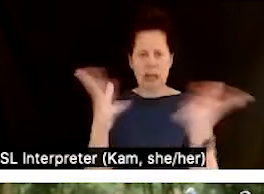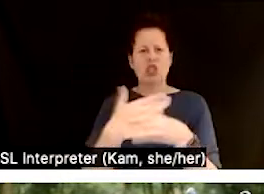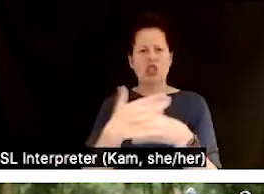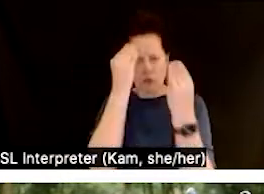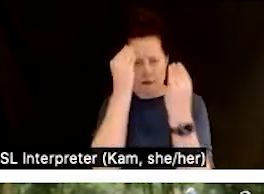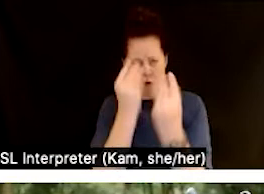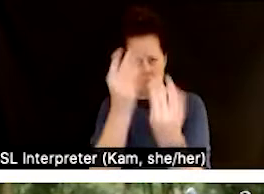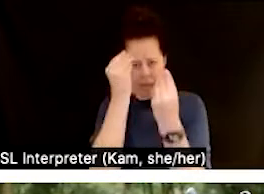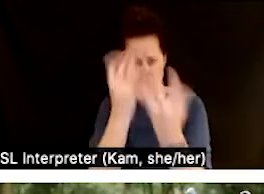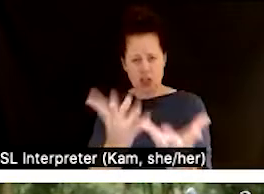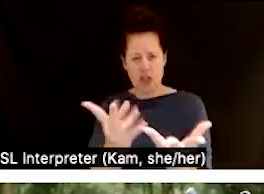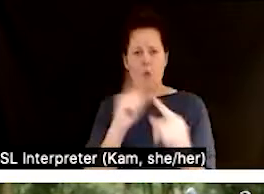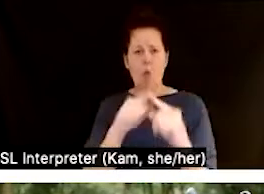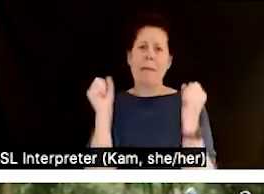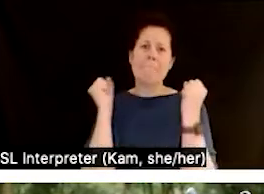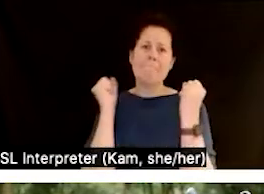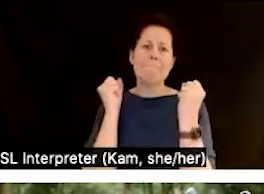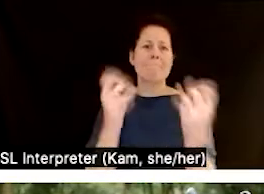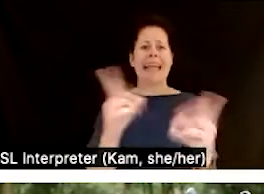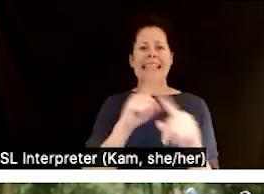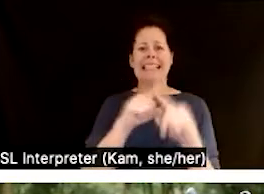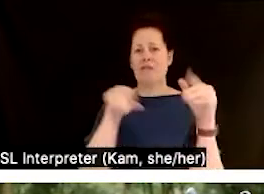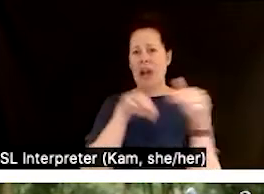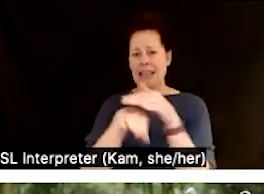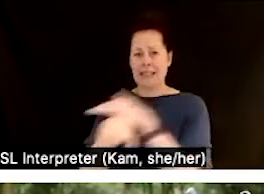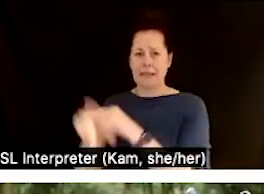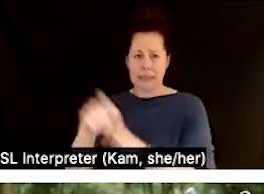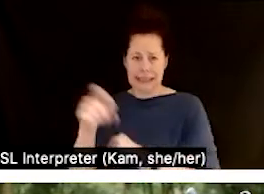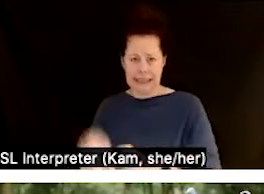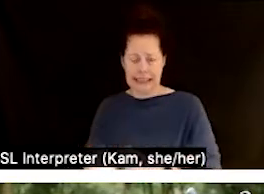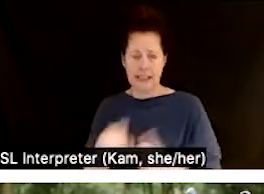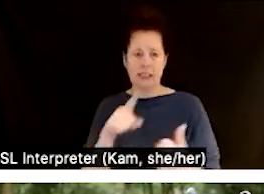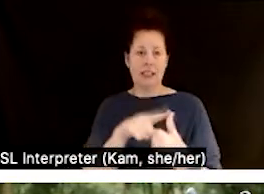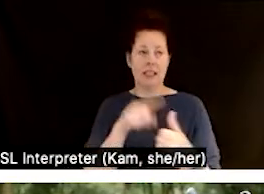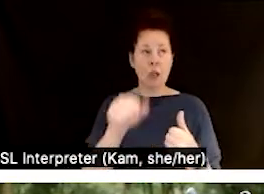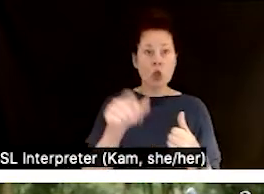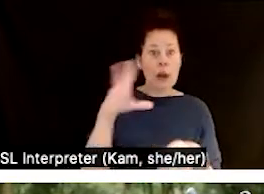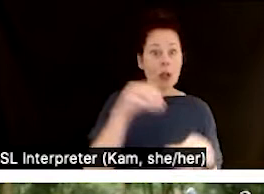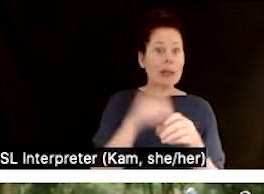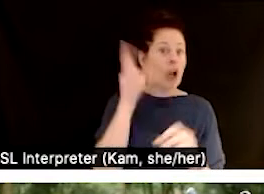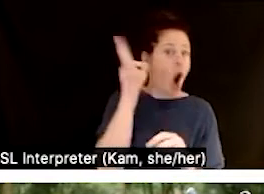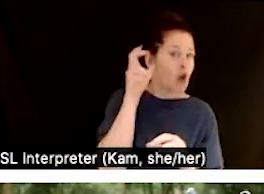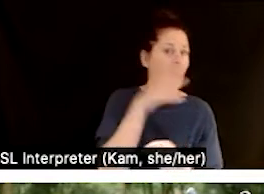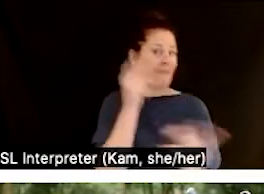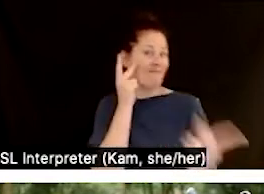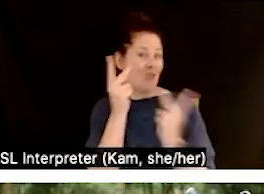audio captioning, audio and visual representations of the material that you're trying to present on,